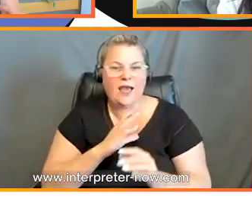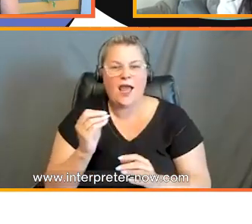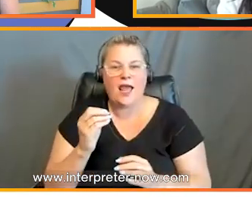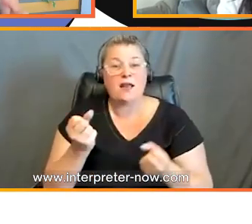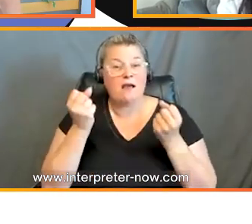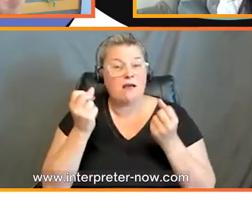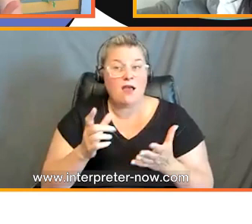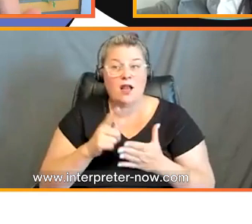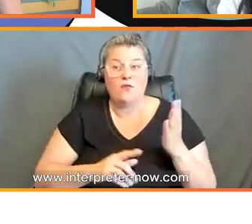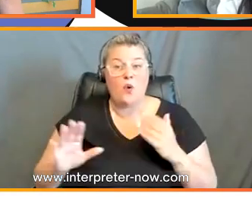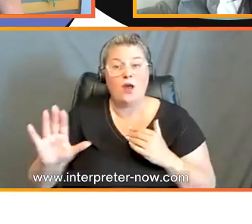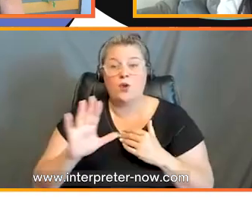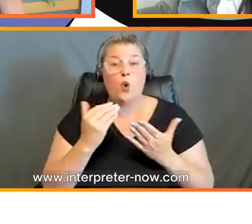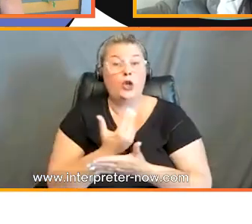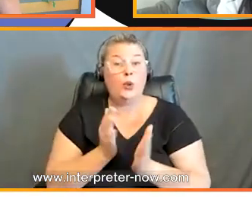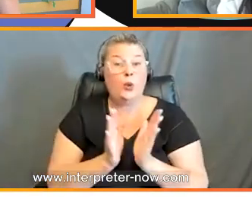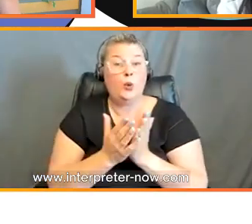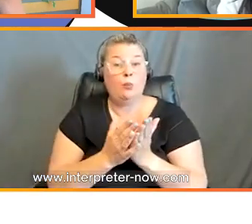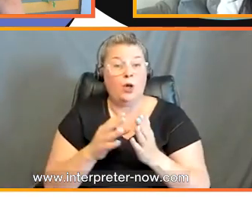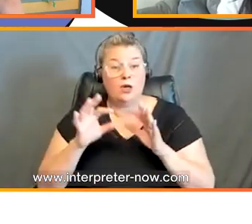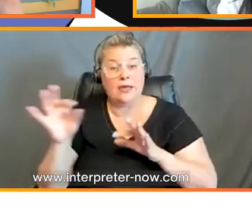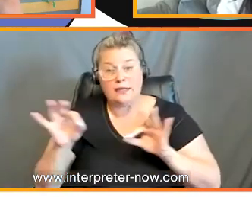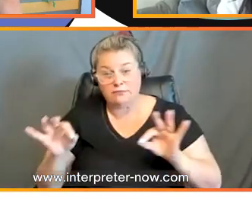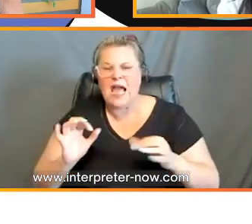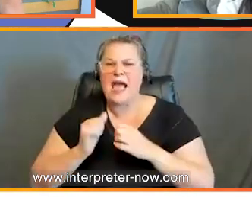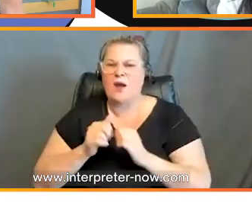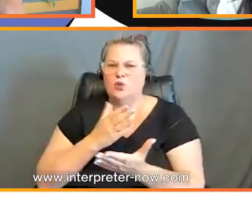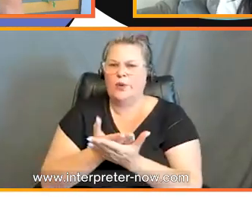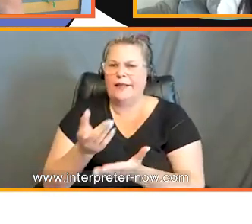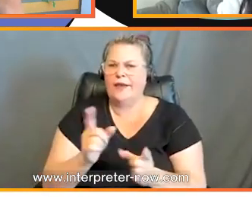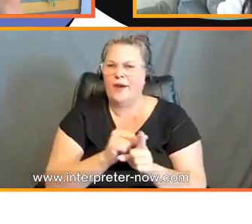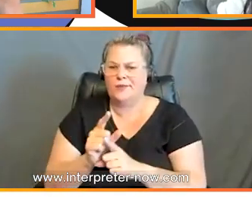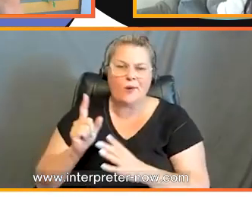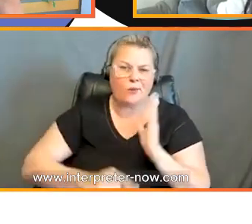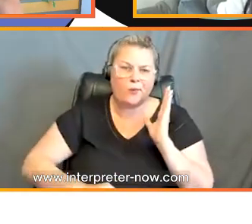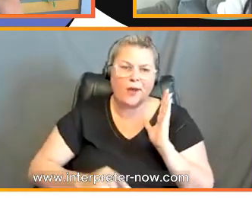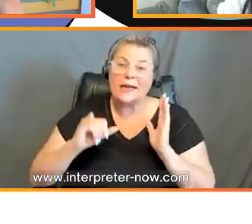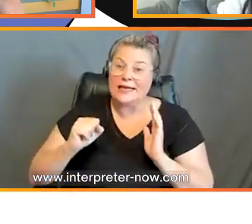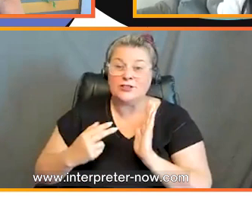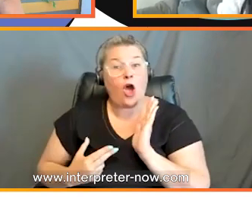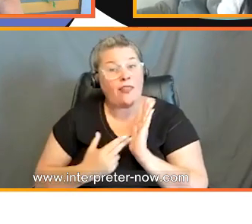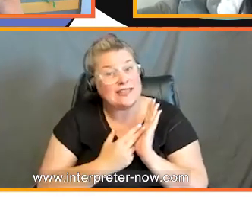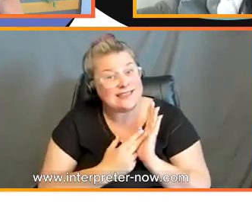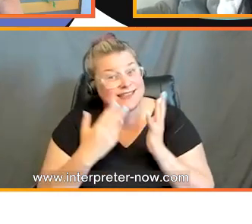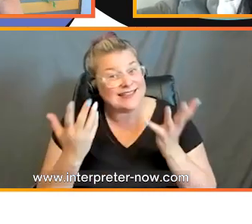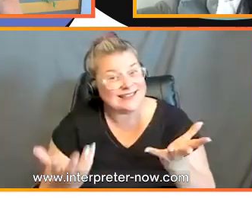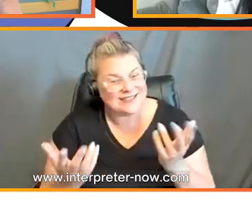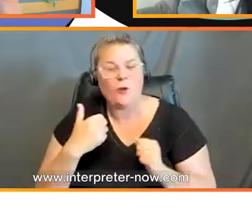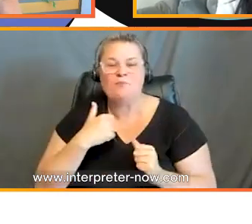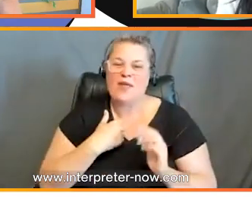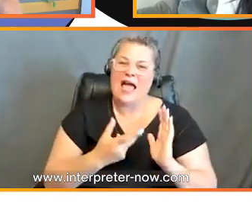book unpacks is how to get there as well. So, what is authenticity? So I define authenticity as